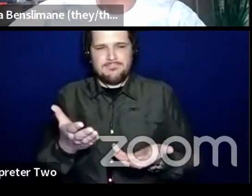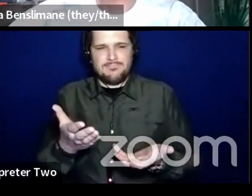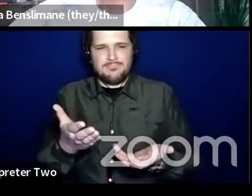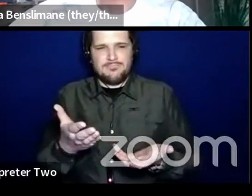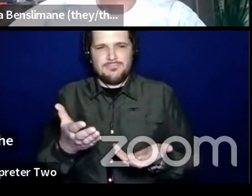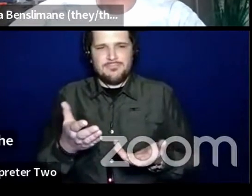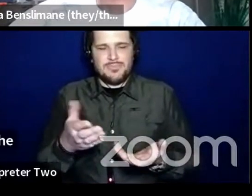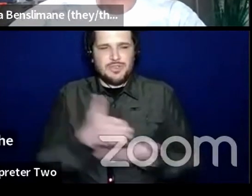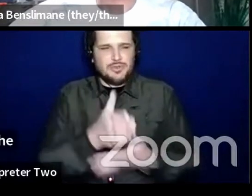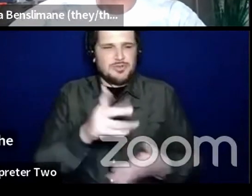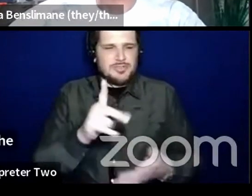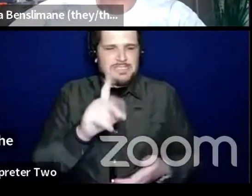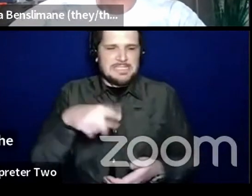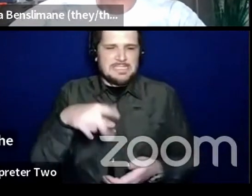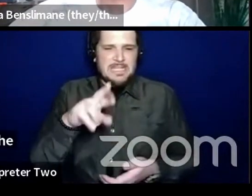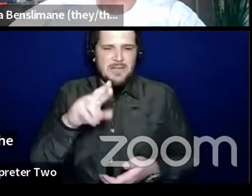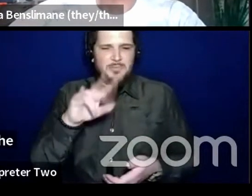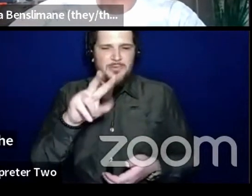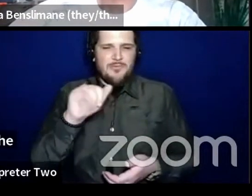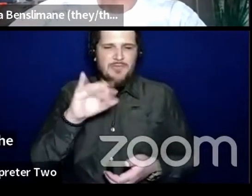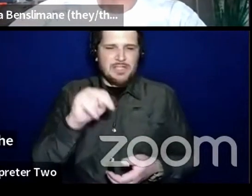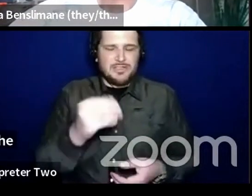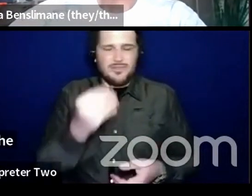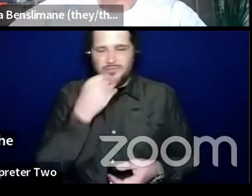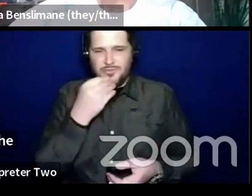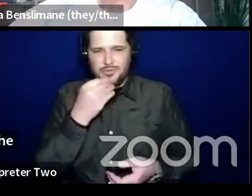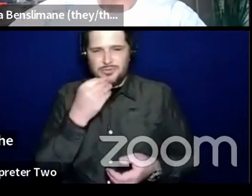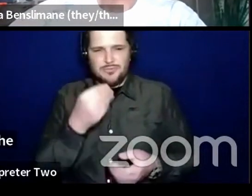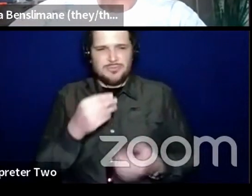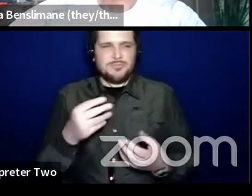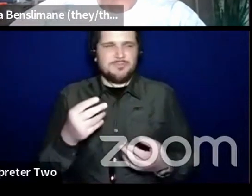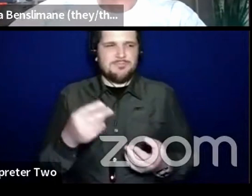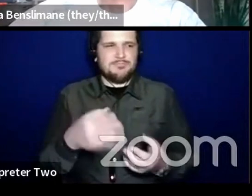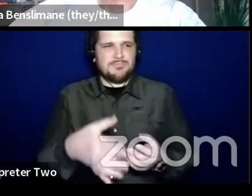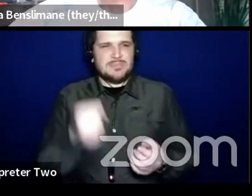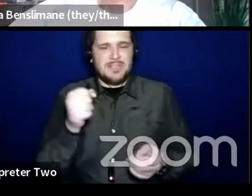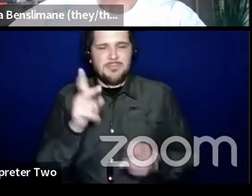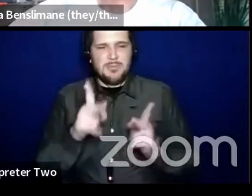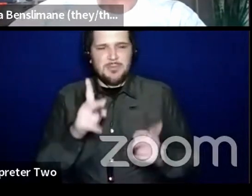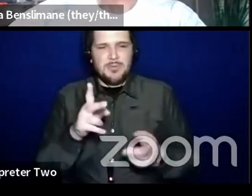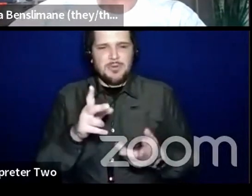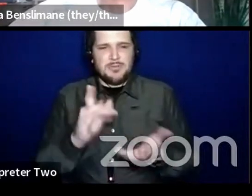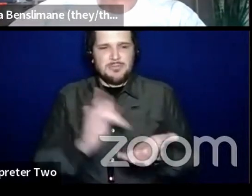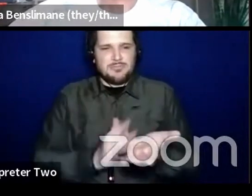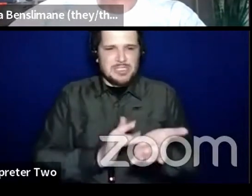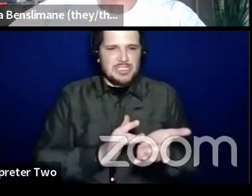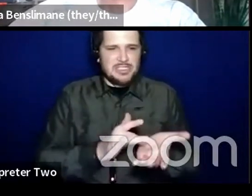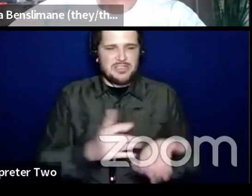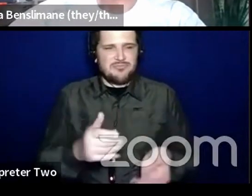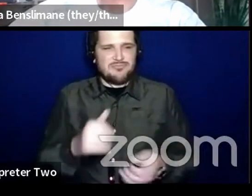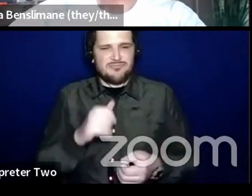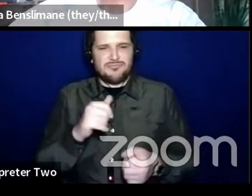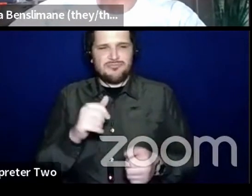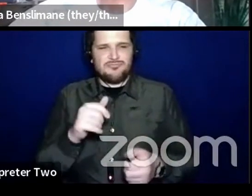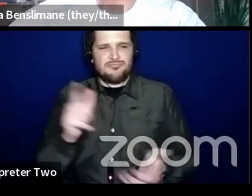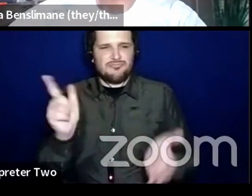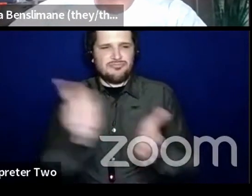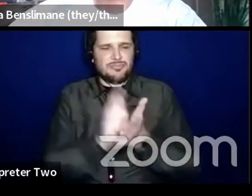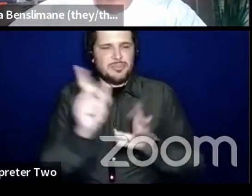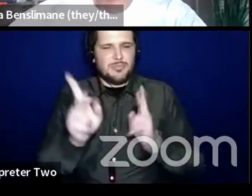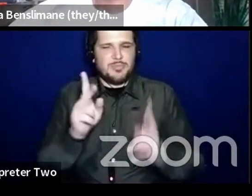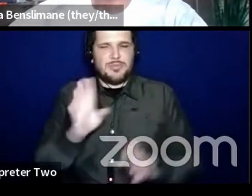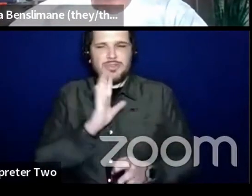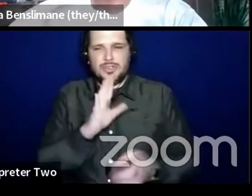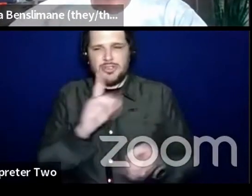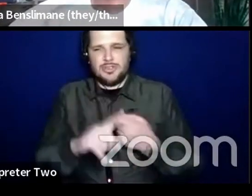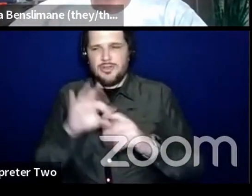deprivation of food, taking people's medications, forbidding people from talking to their family